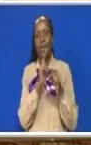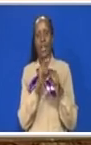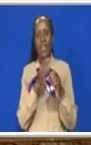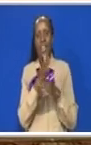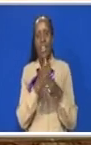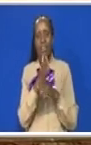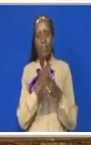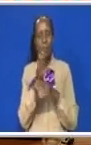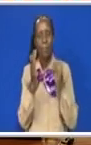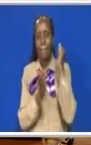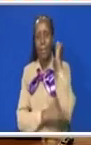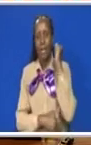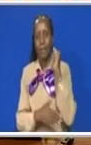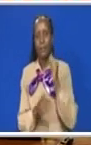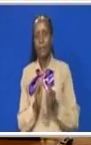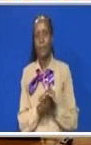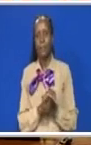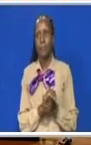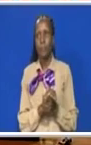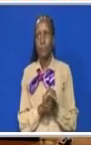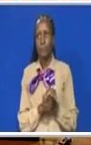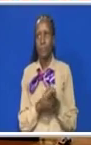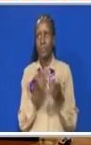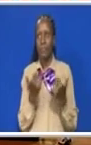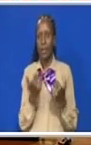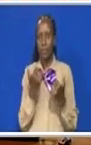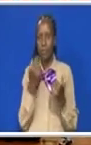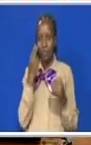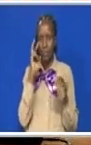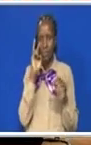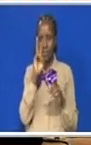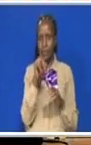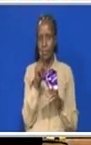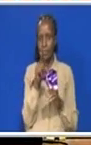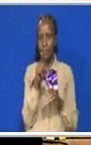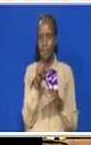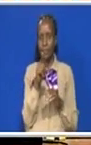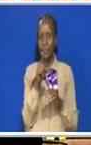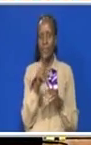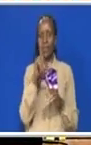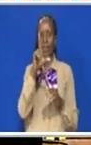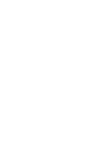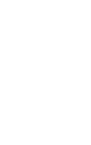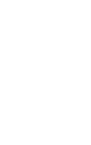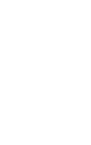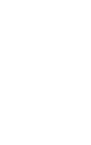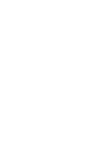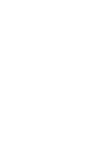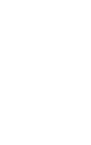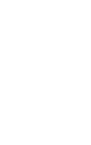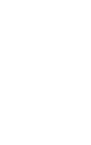or a blunt scalpel. This is how it looks like. This is a longitudinal section.